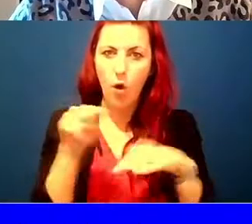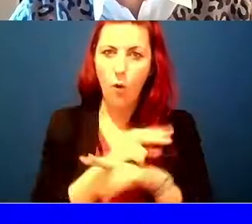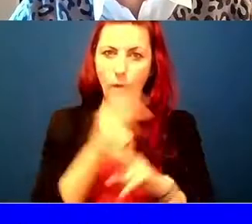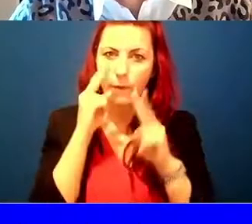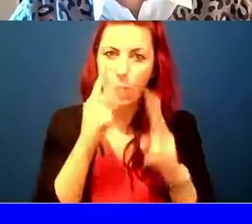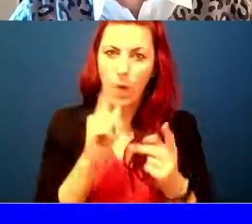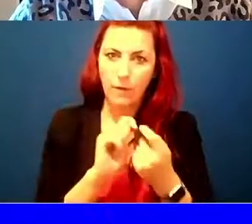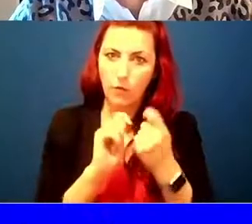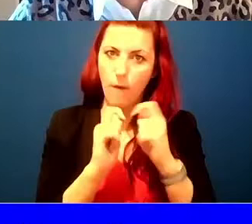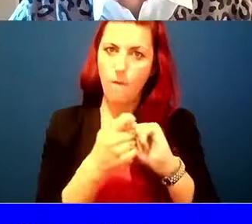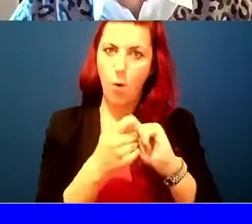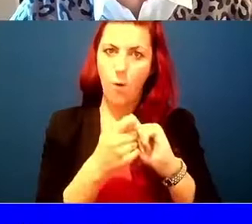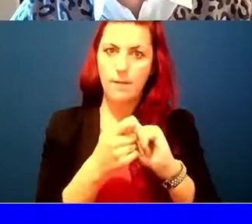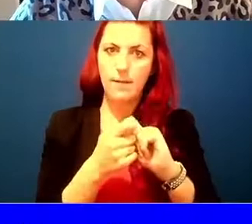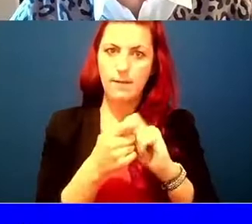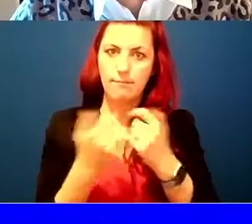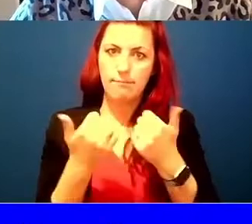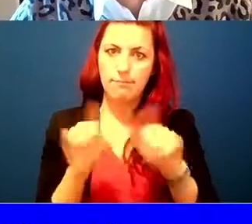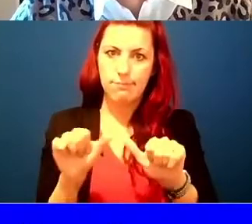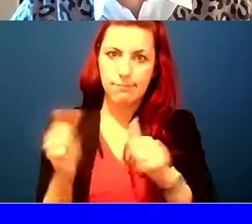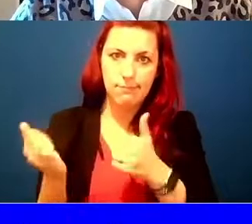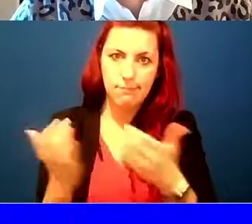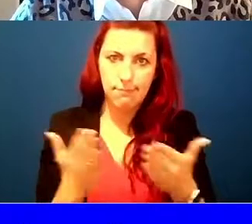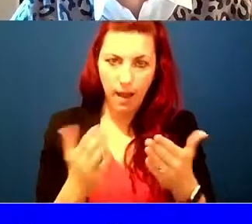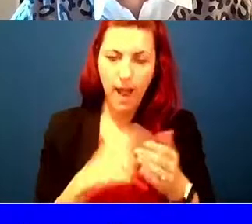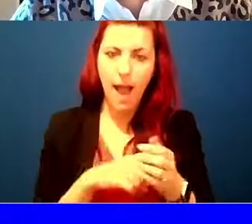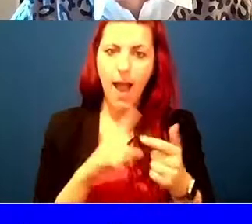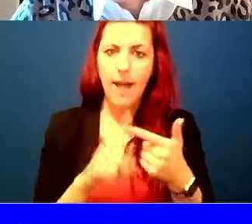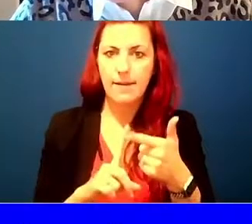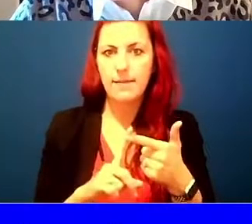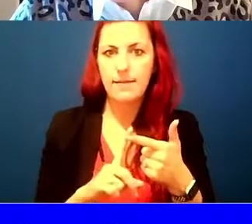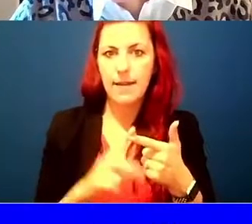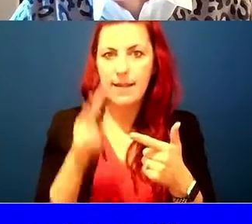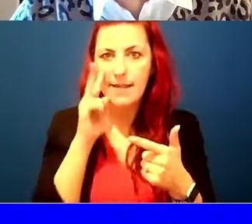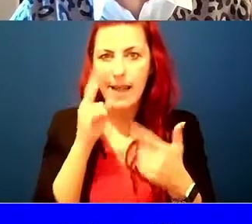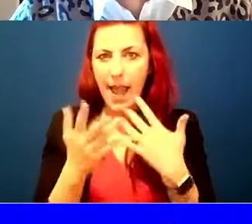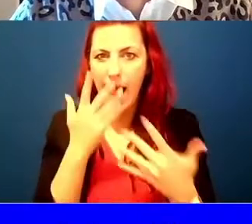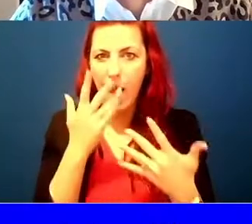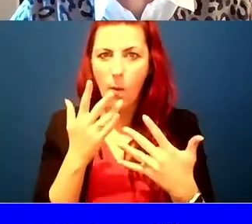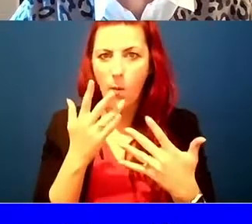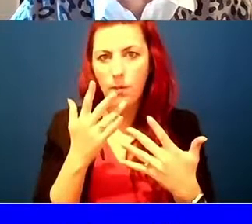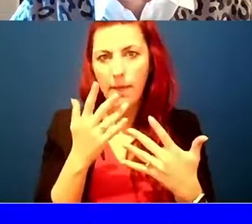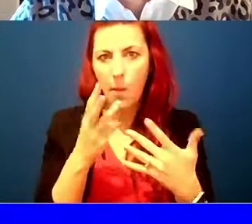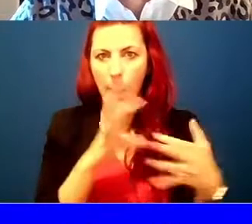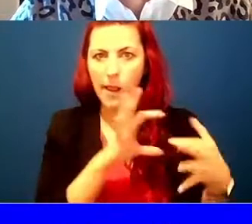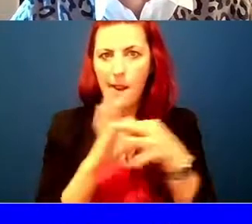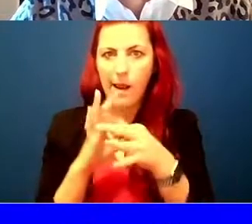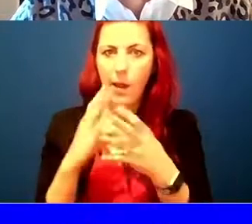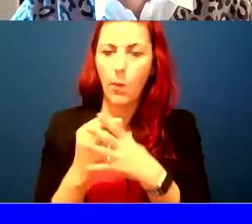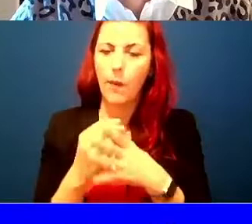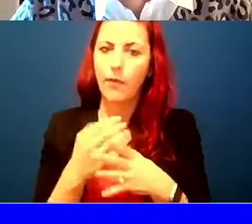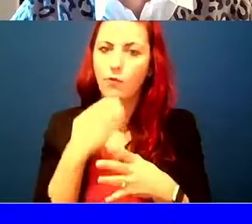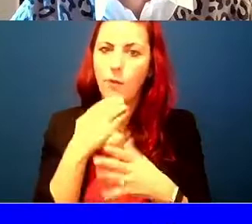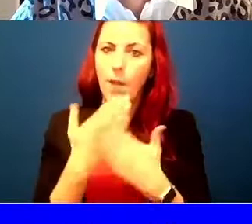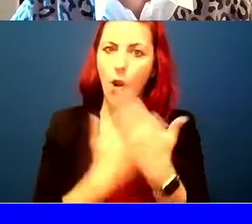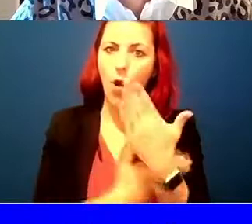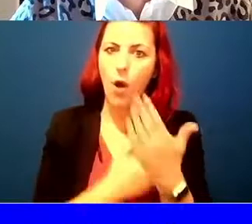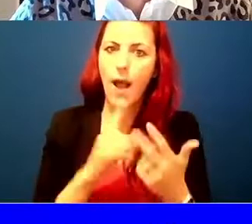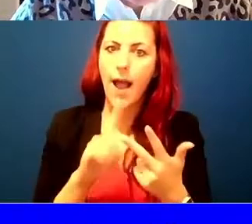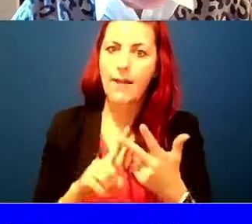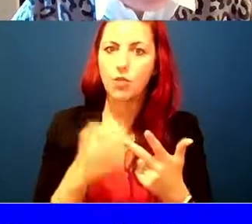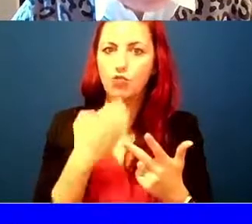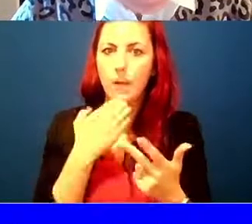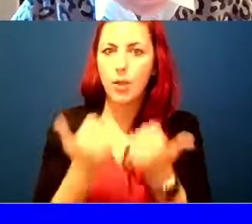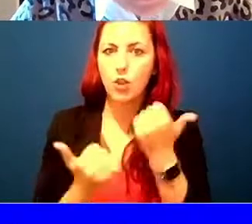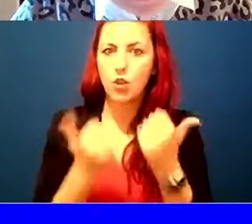reforms which it introduces. And then I'll say how I see those interfacing with the criminal law and with the criminal